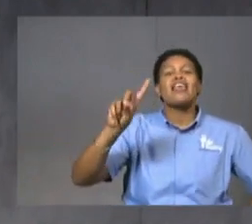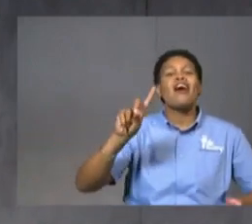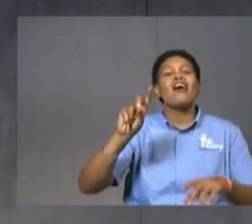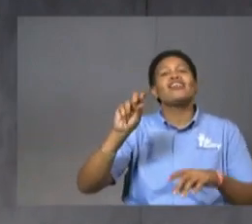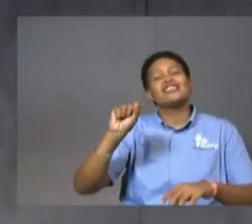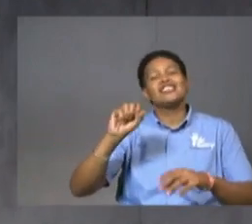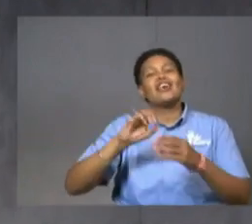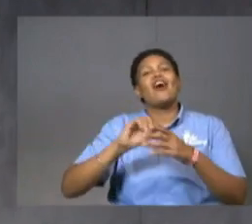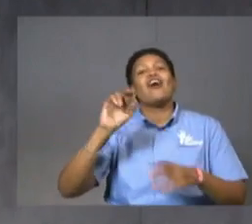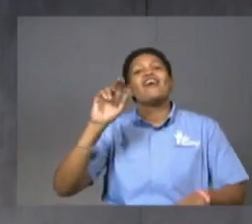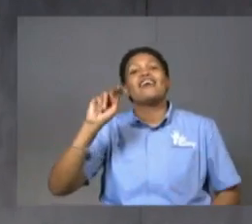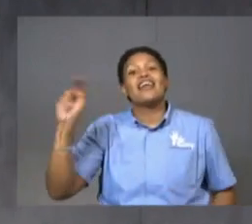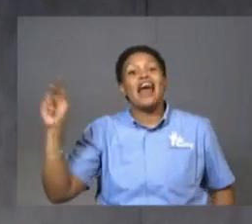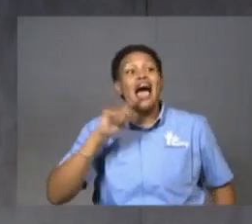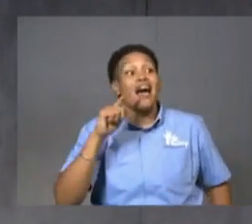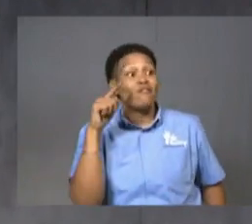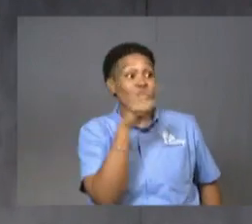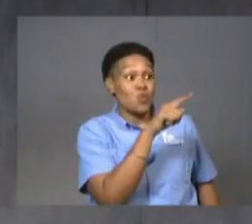Dr. Clark, of the JLP.